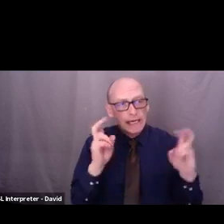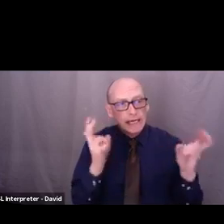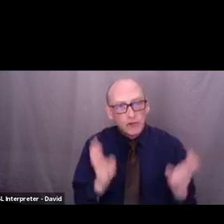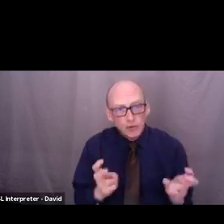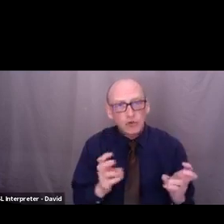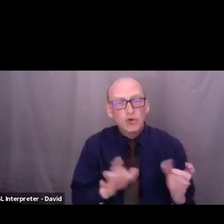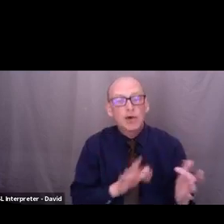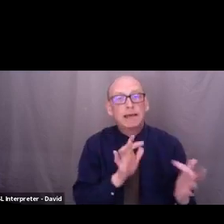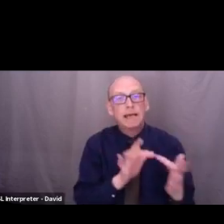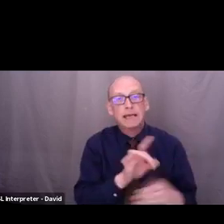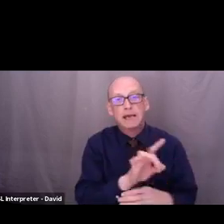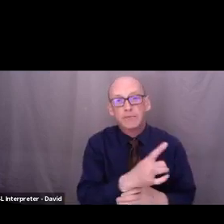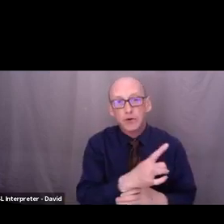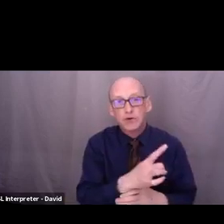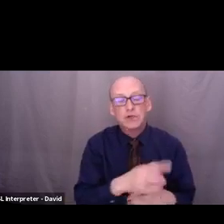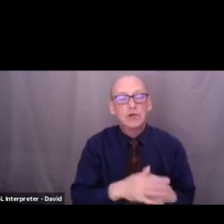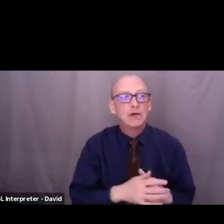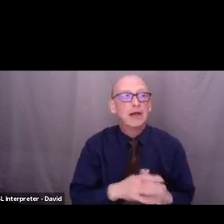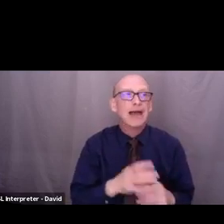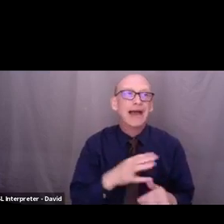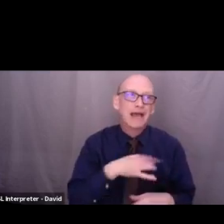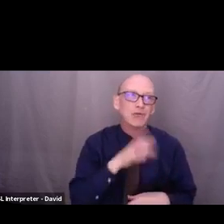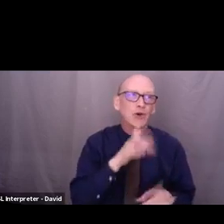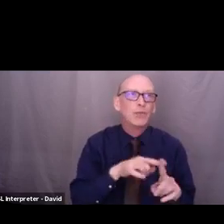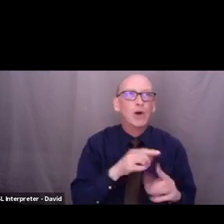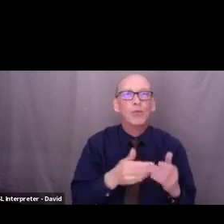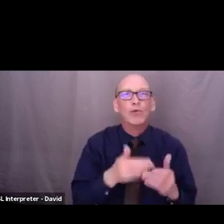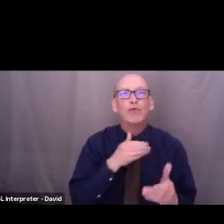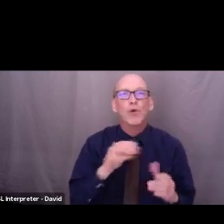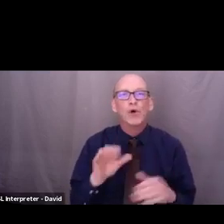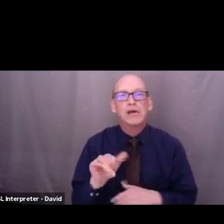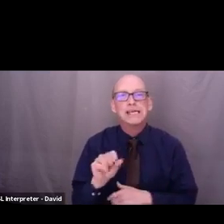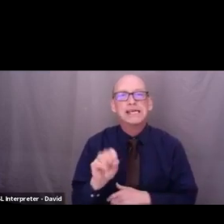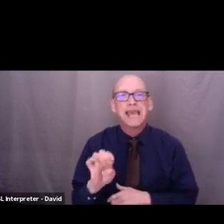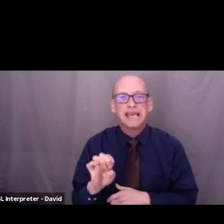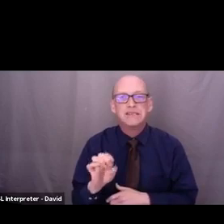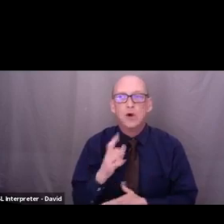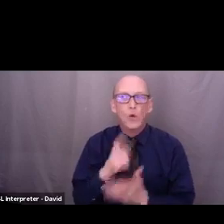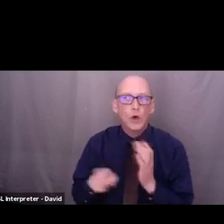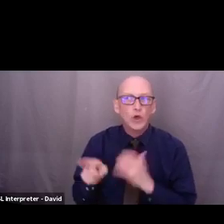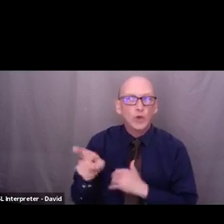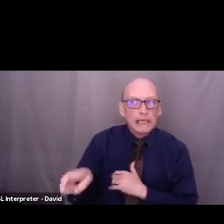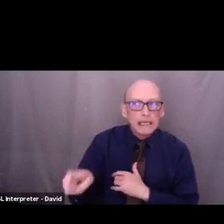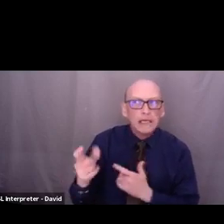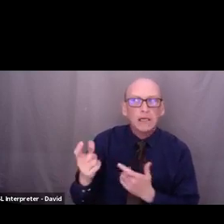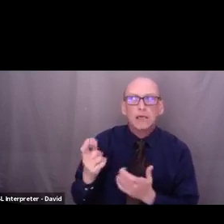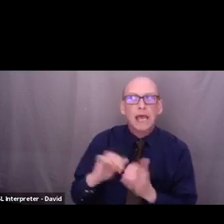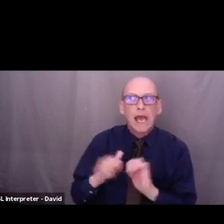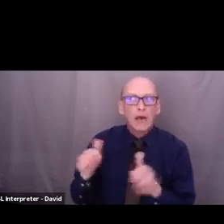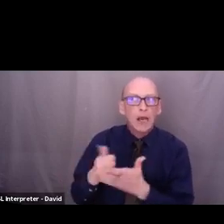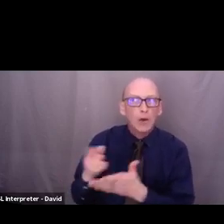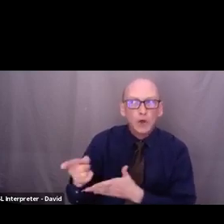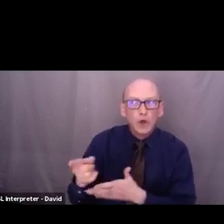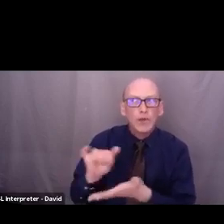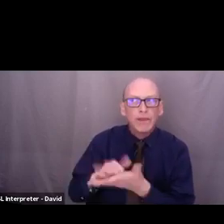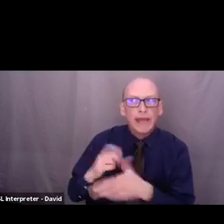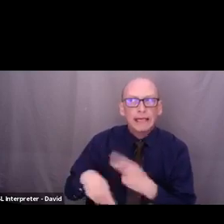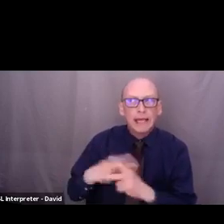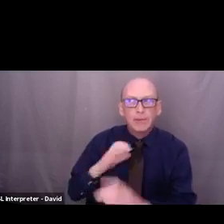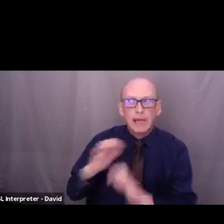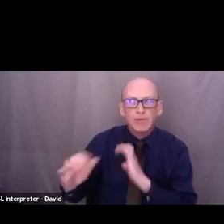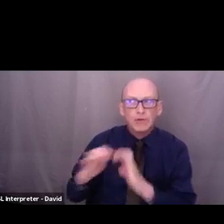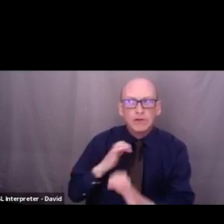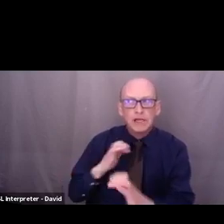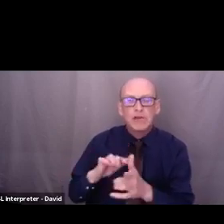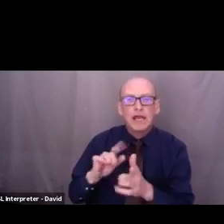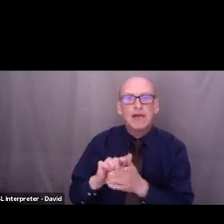mean before we actually had cases, is what do you need? How can we help you? Again, those conversations turned into something much